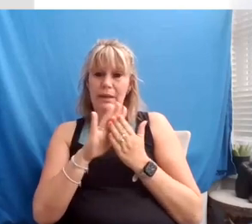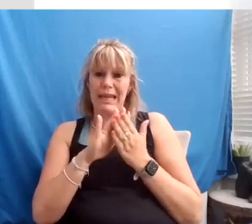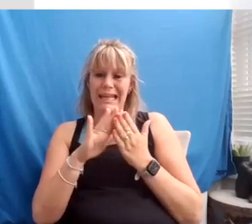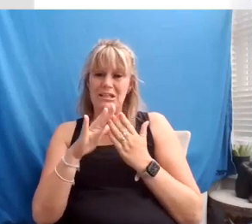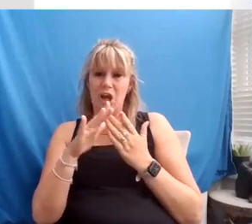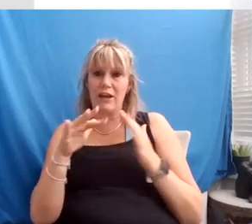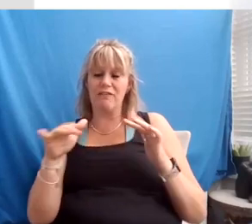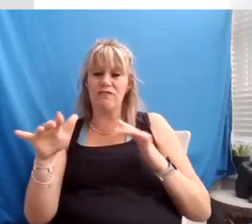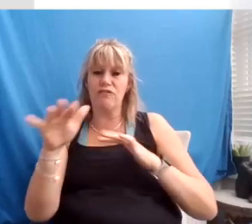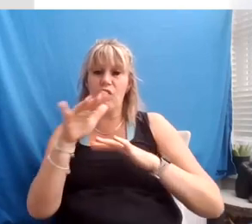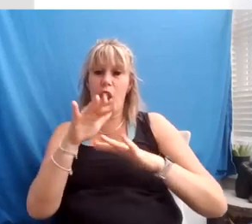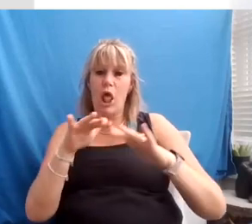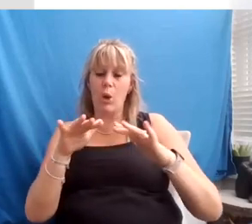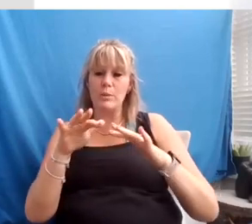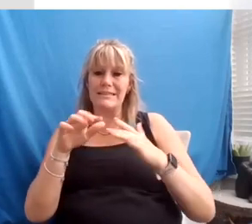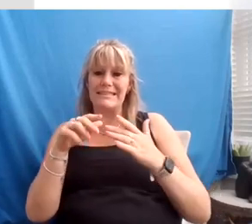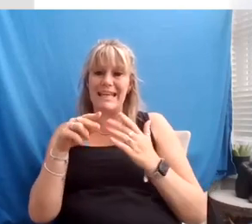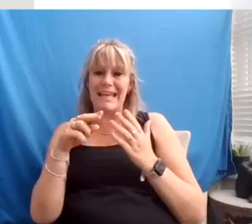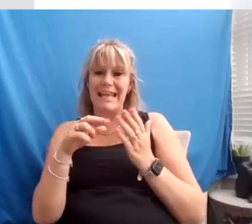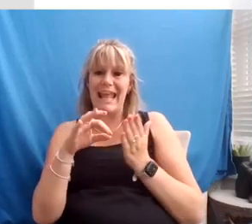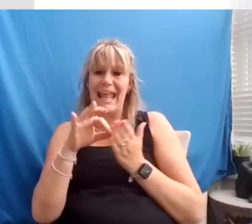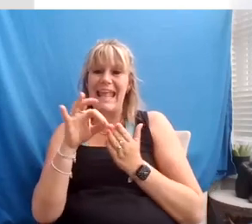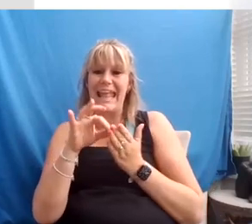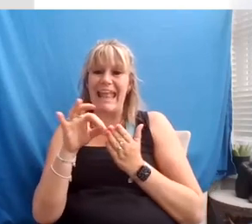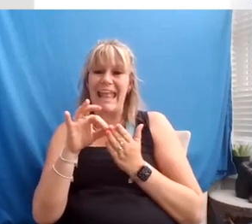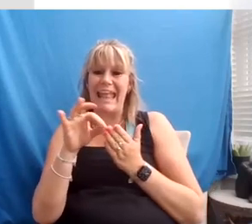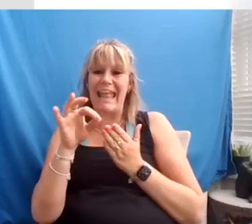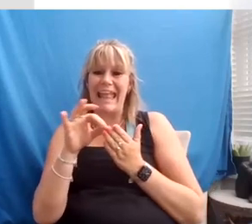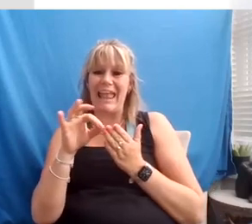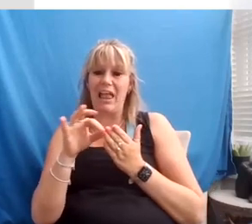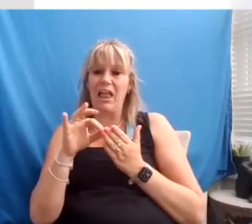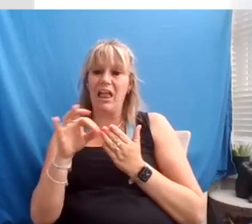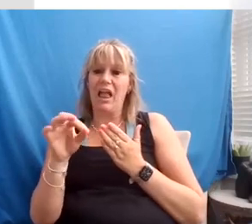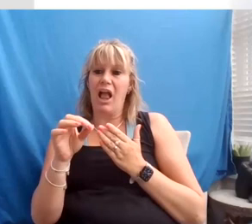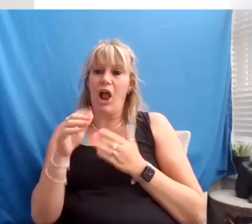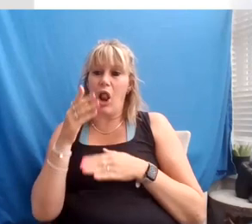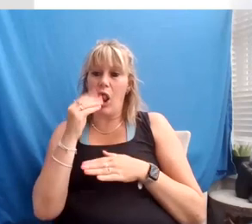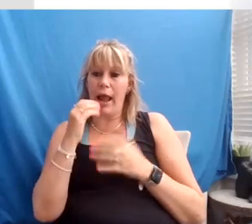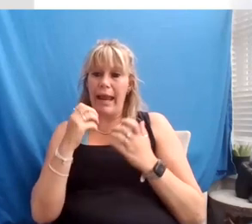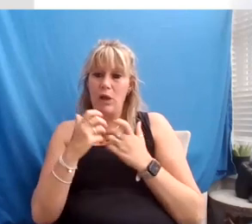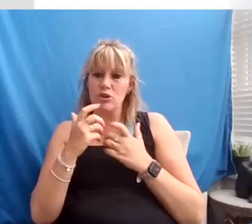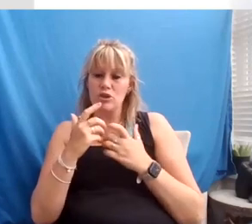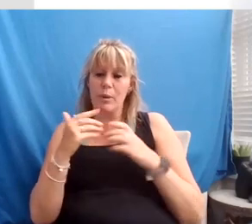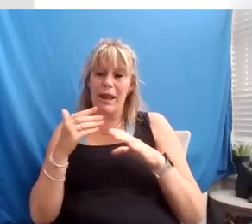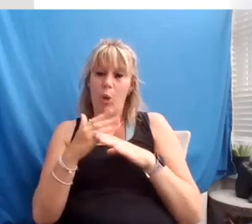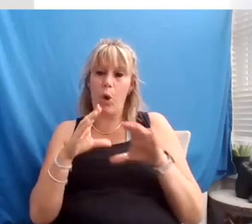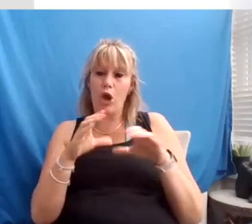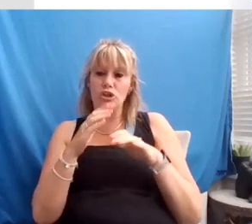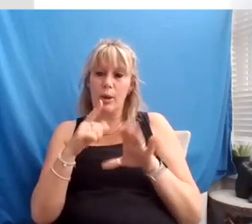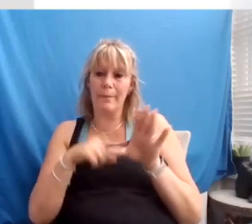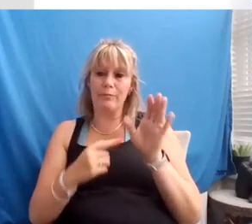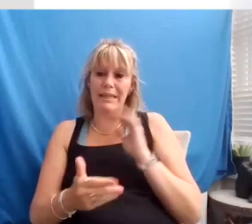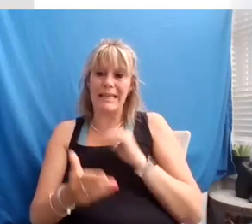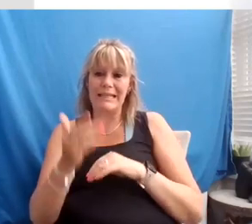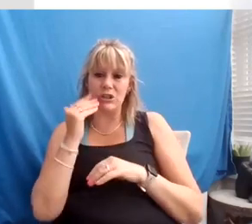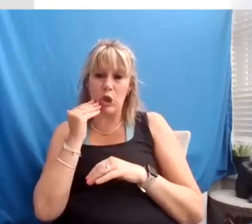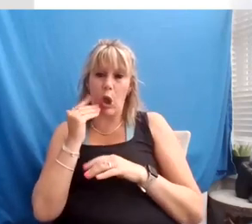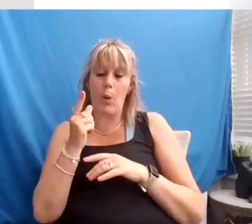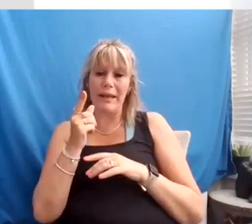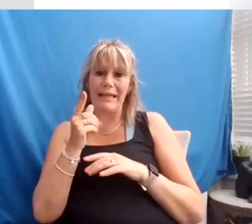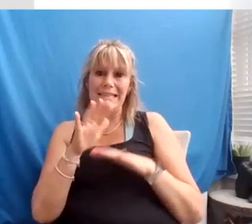I first learned how to do this at a Dash workshop a couple of years ago. And kind of the